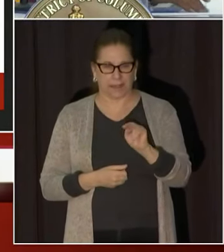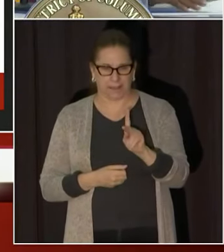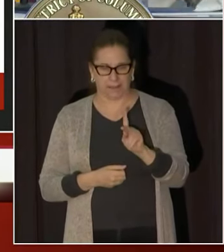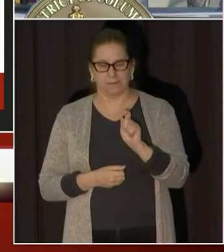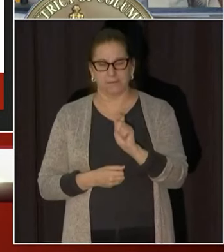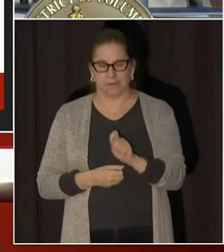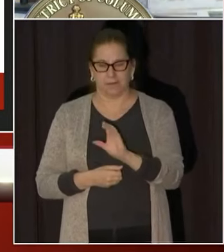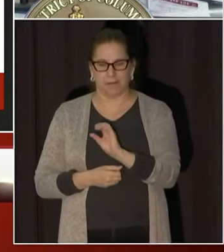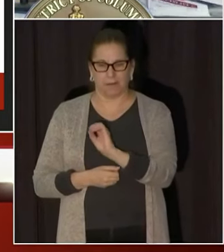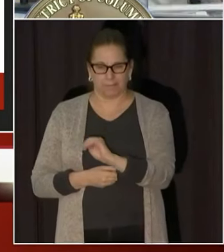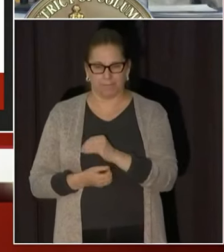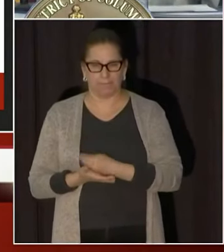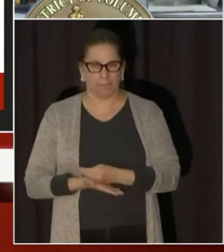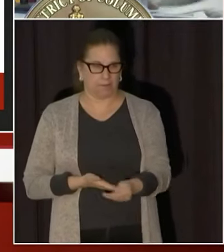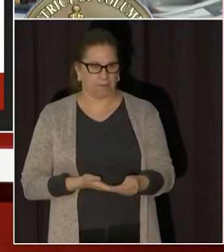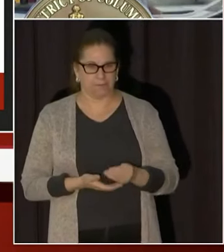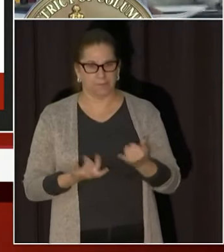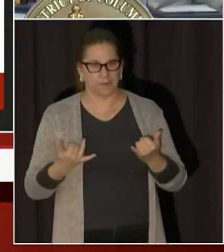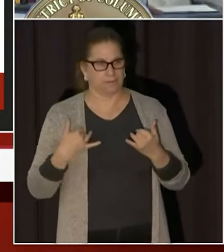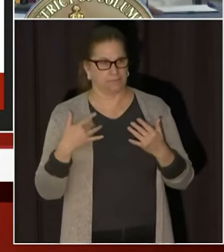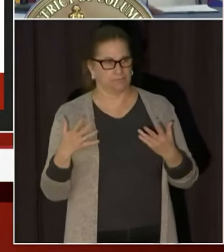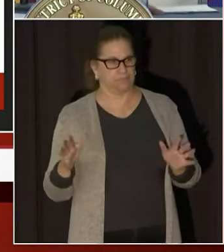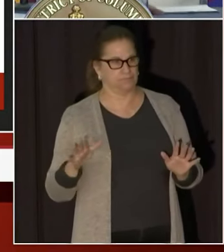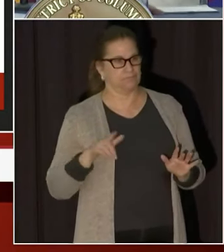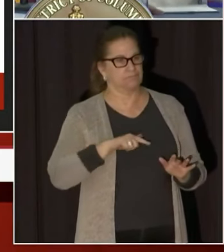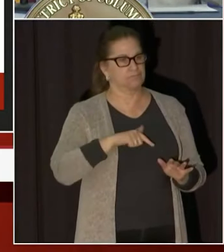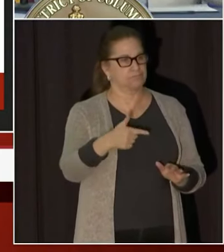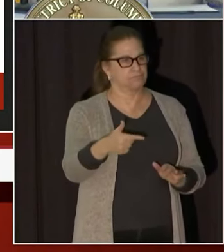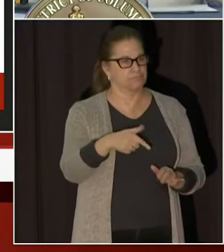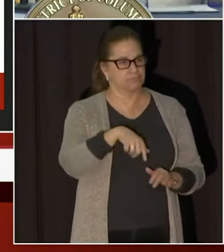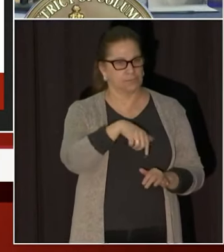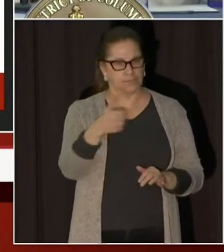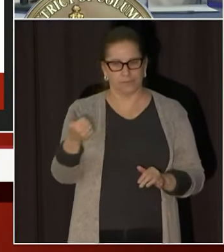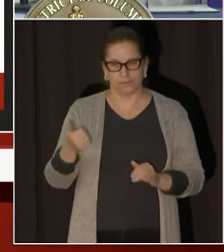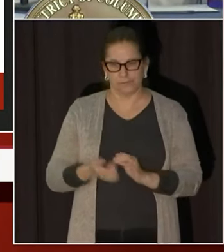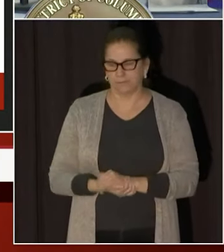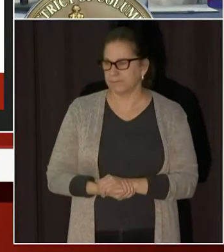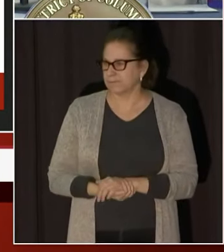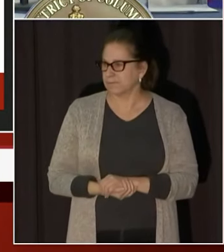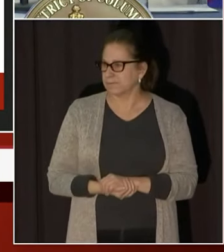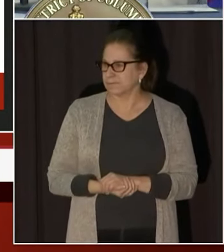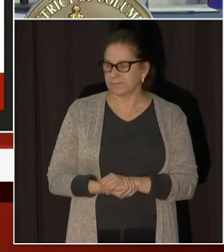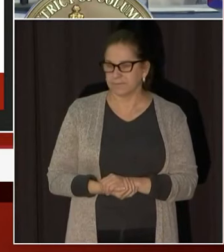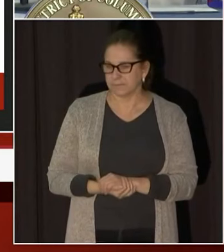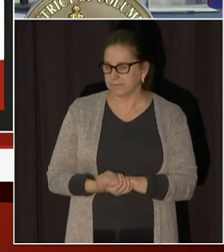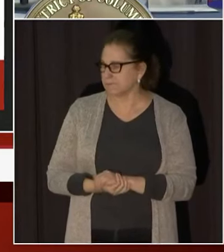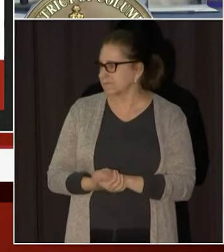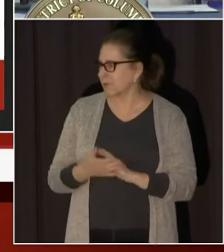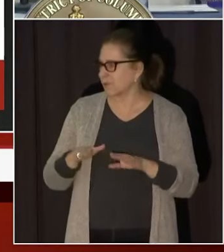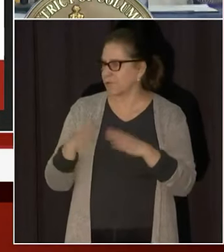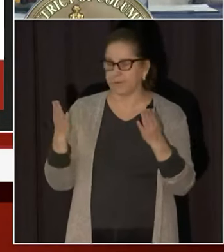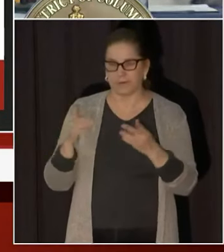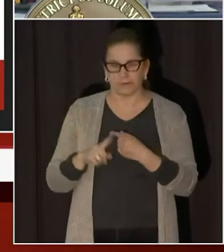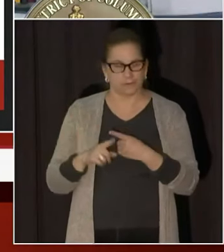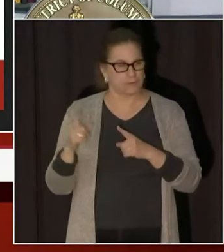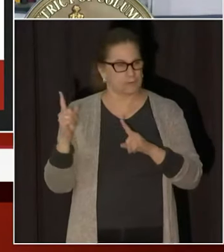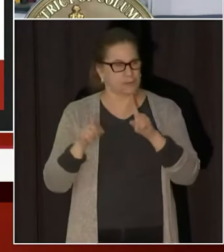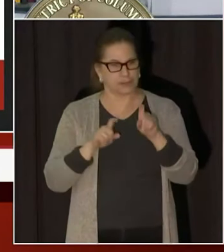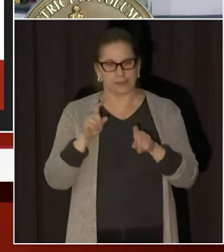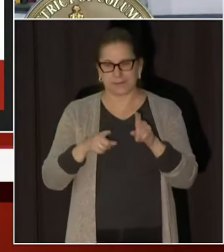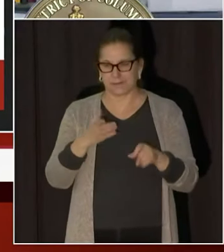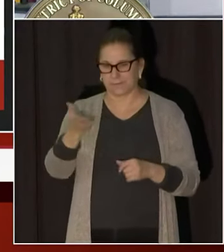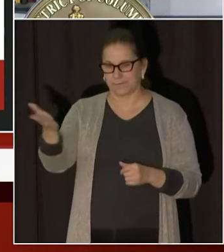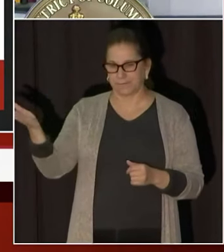take questions. Any questions? Yes, Sam? Yes, Mayor. Over the weekend, there was a